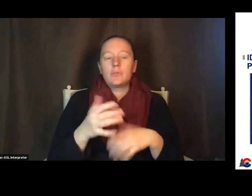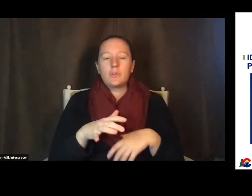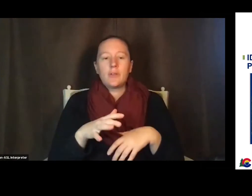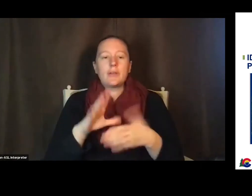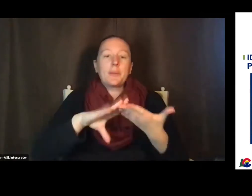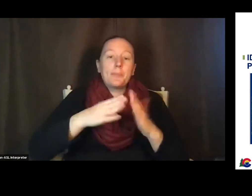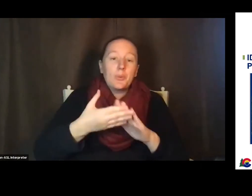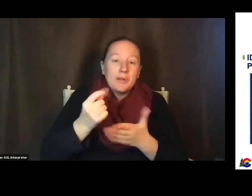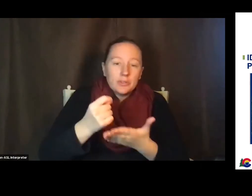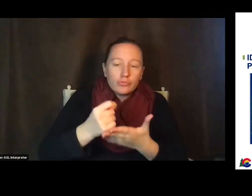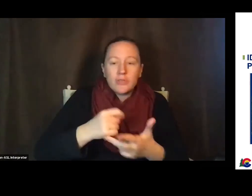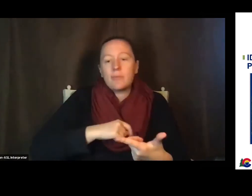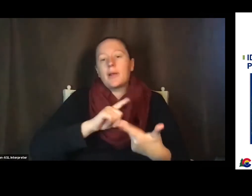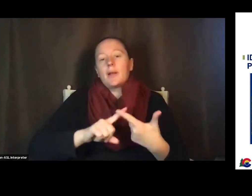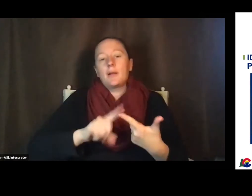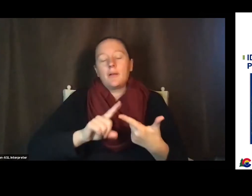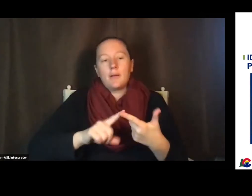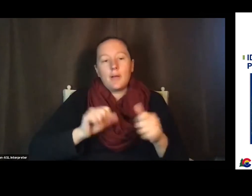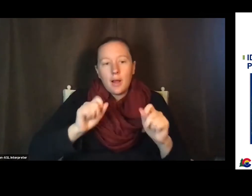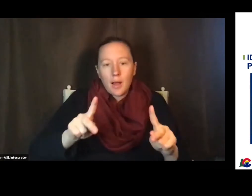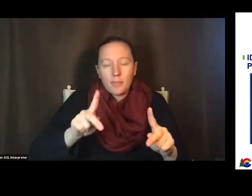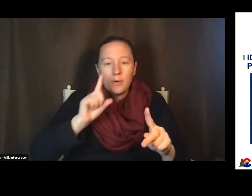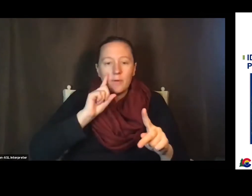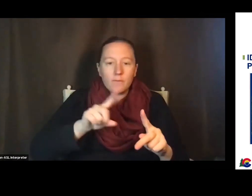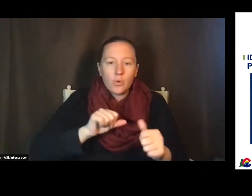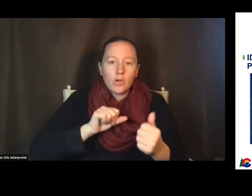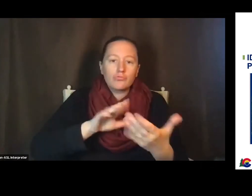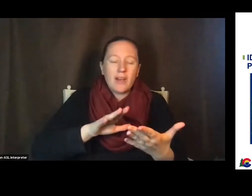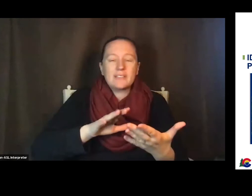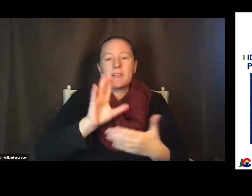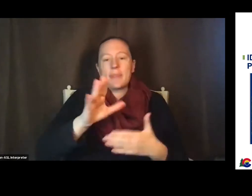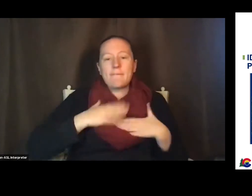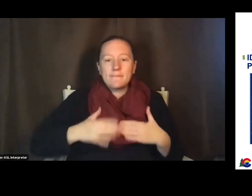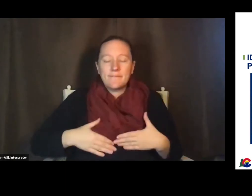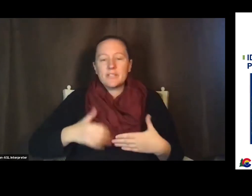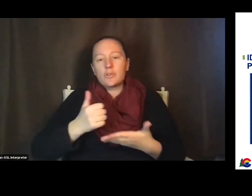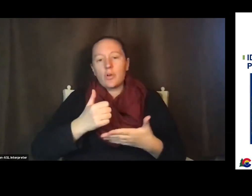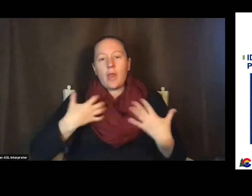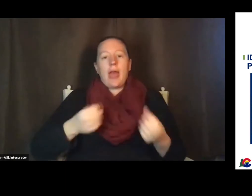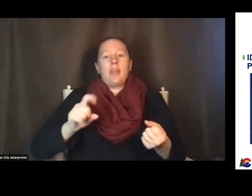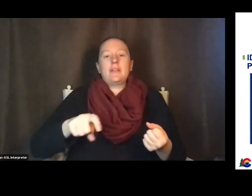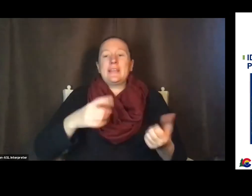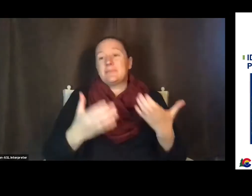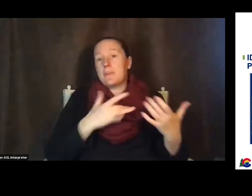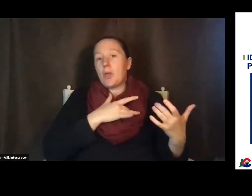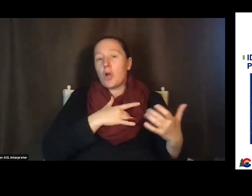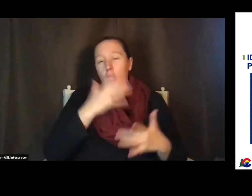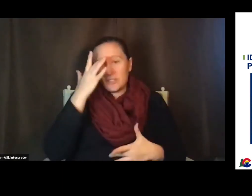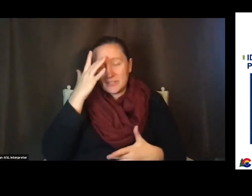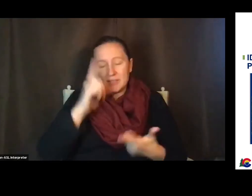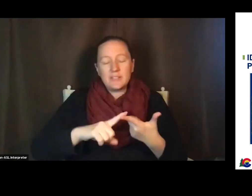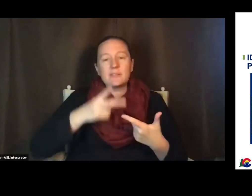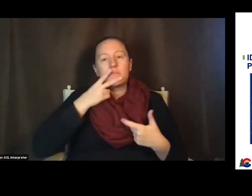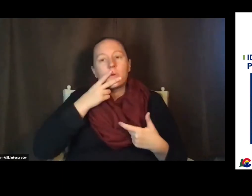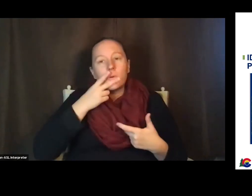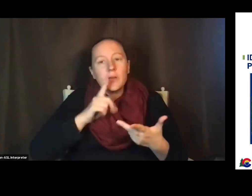treatment, potentially opportunities to address more of their physical health needs like cardiovascular disease and smoking cessation, having more